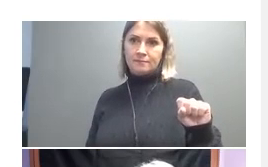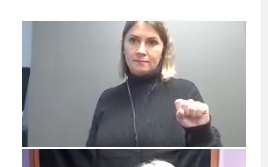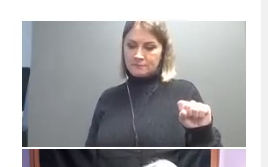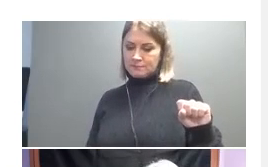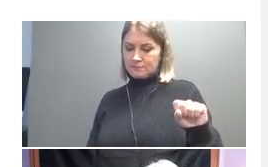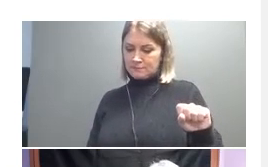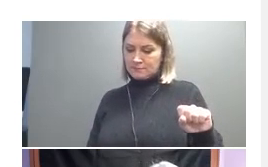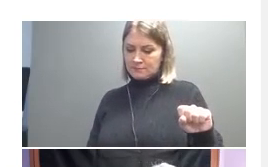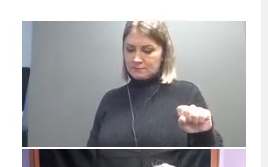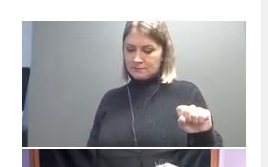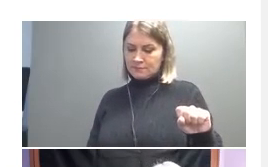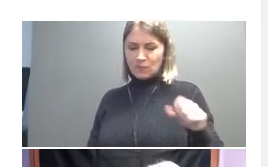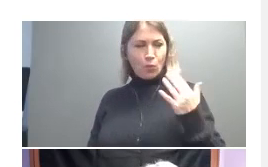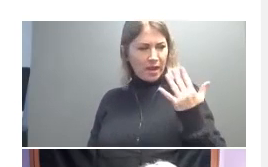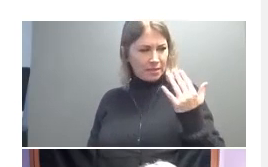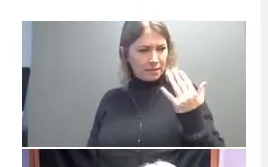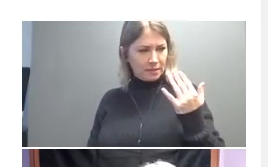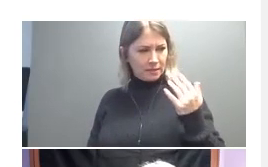Wait,